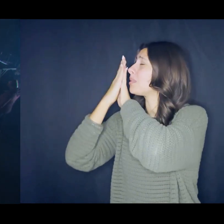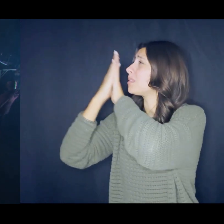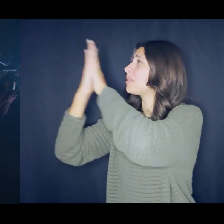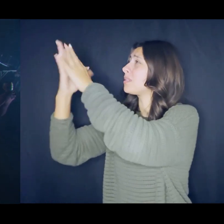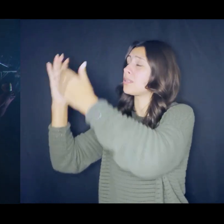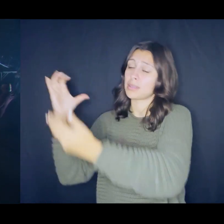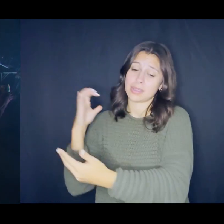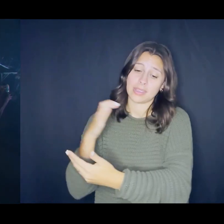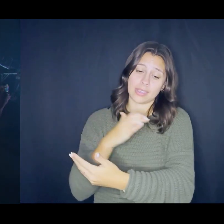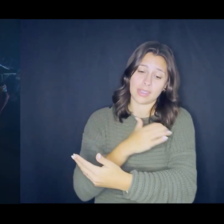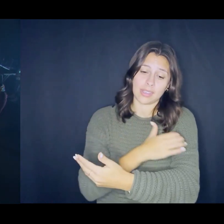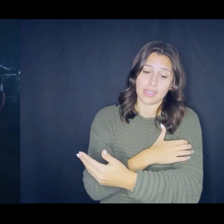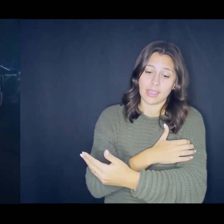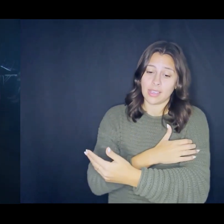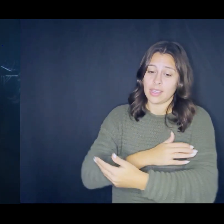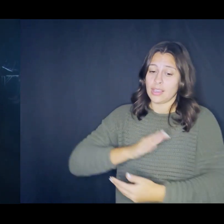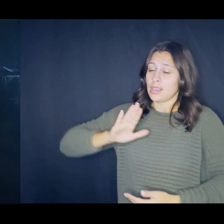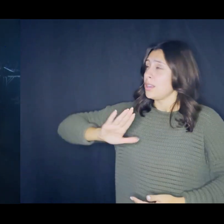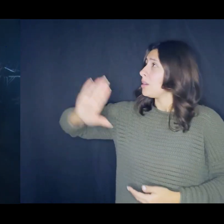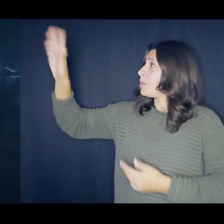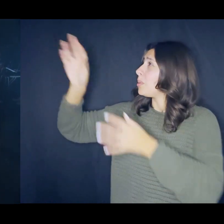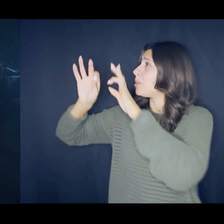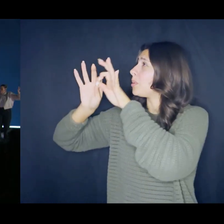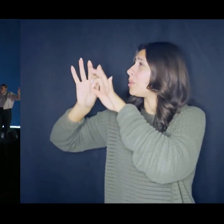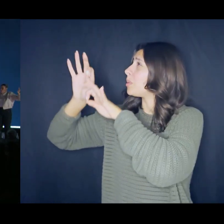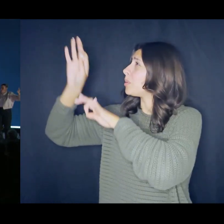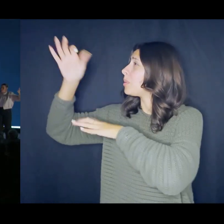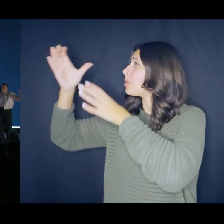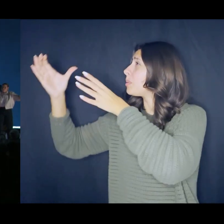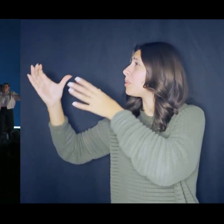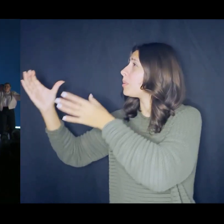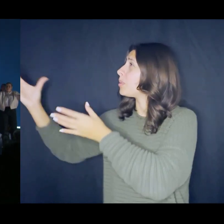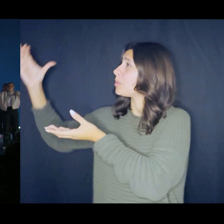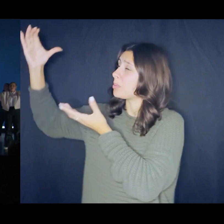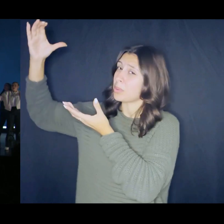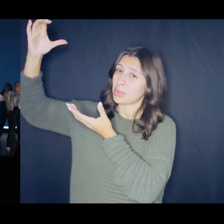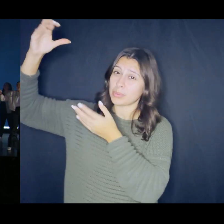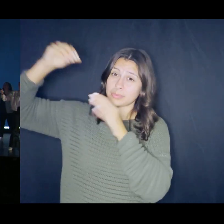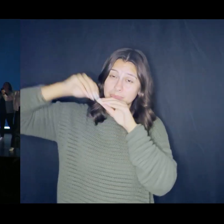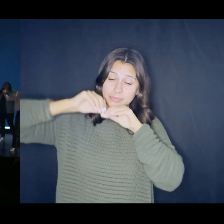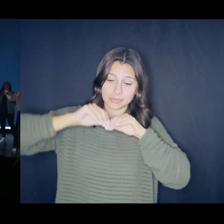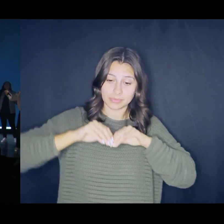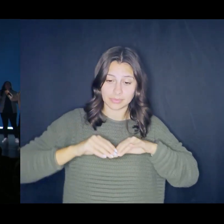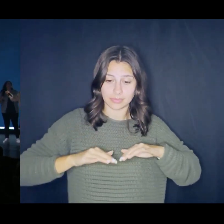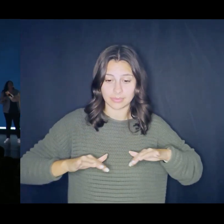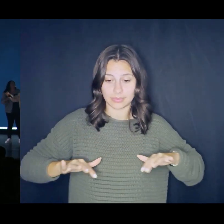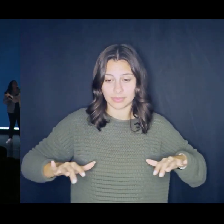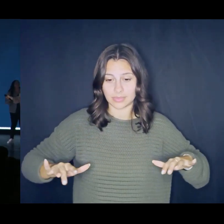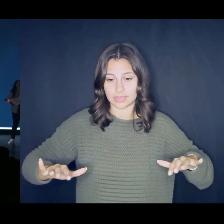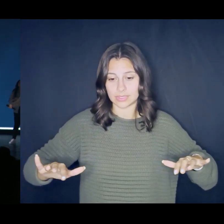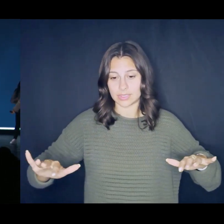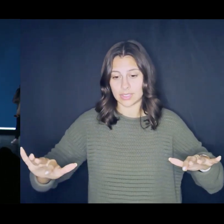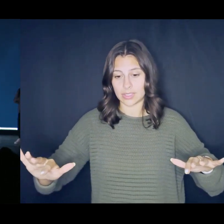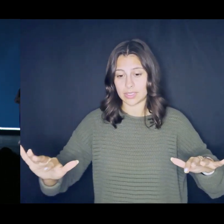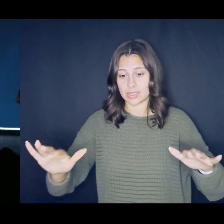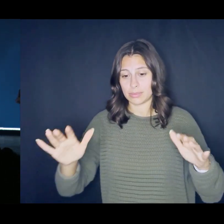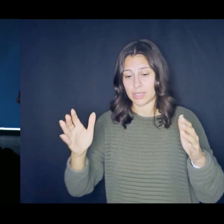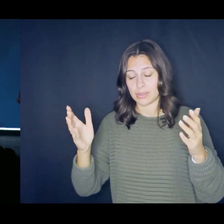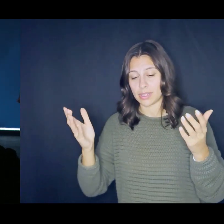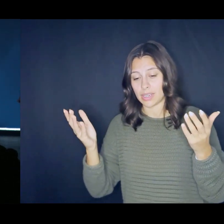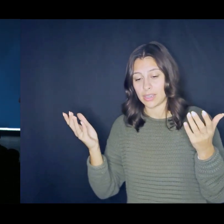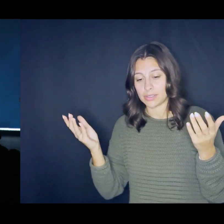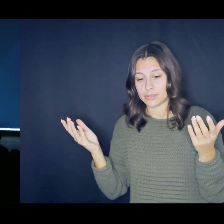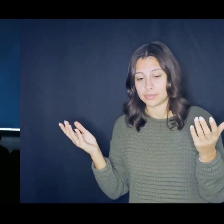anointing, the power of your presence. Pour your spirit out. Pour